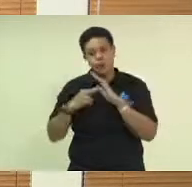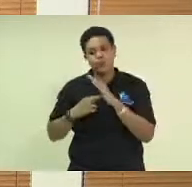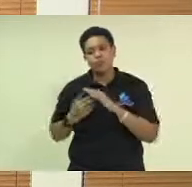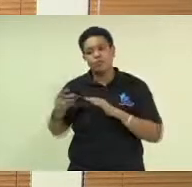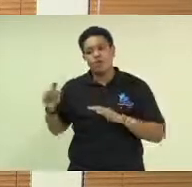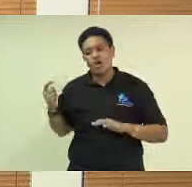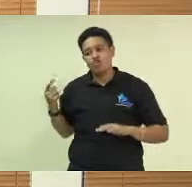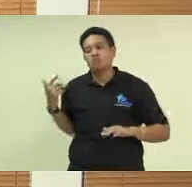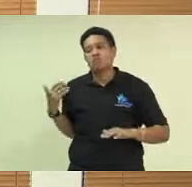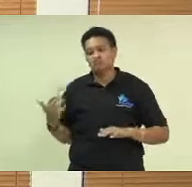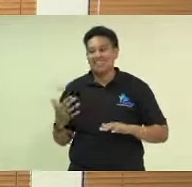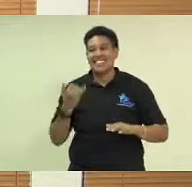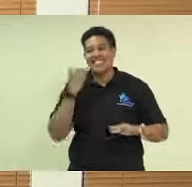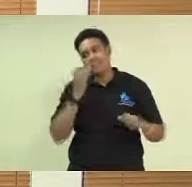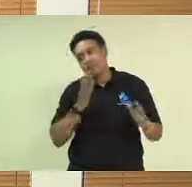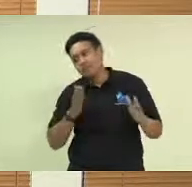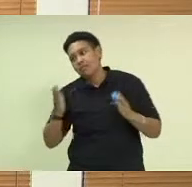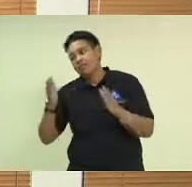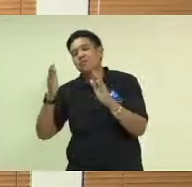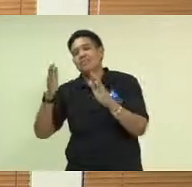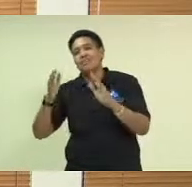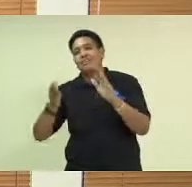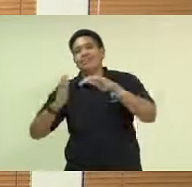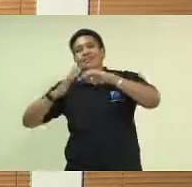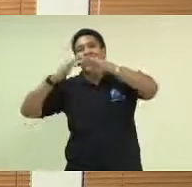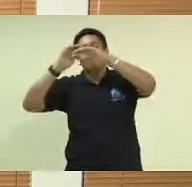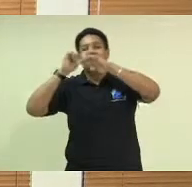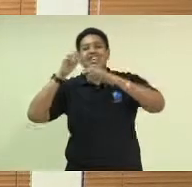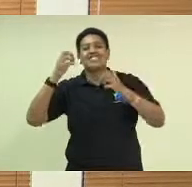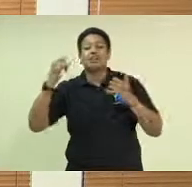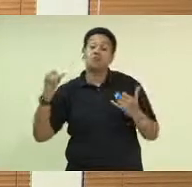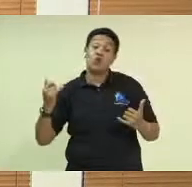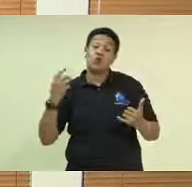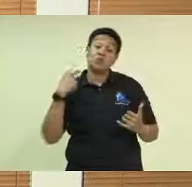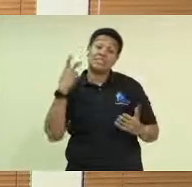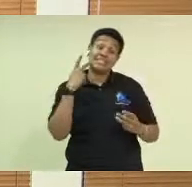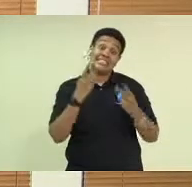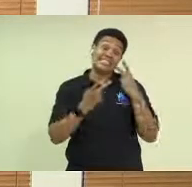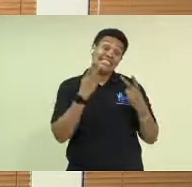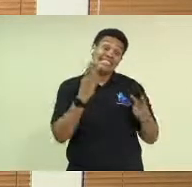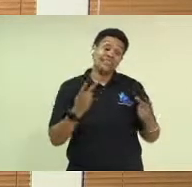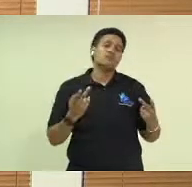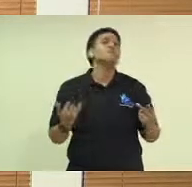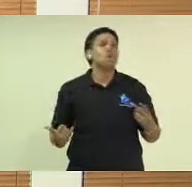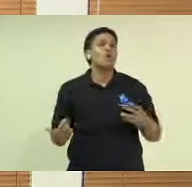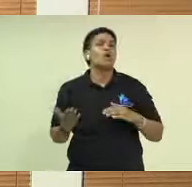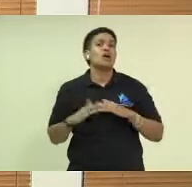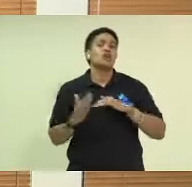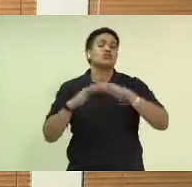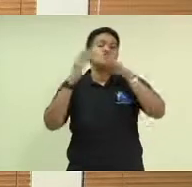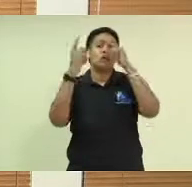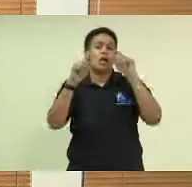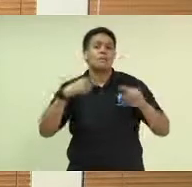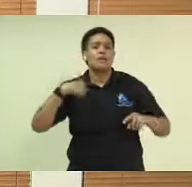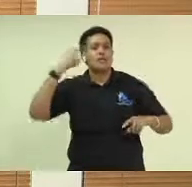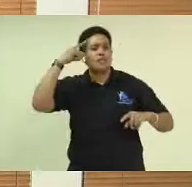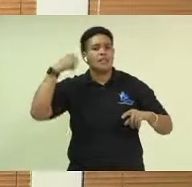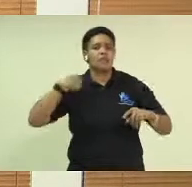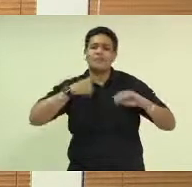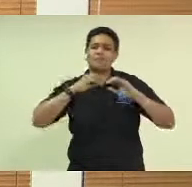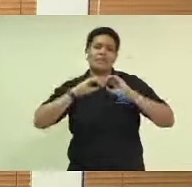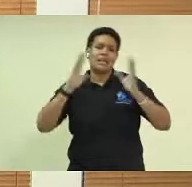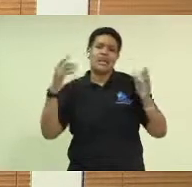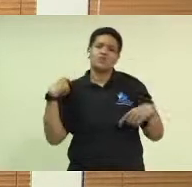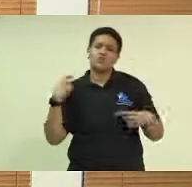in a direction that is not desirable, as it is now suggesting. And I think we've been very clear on that.